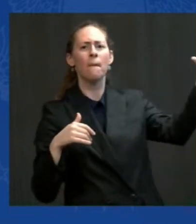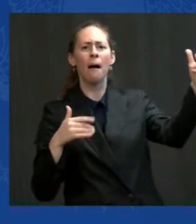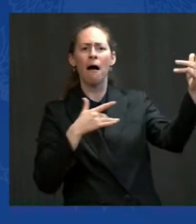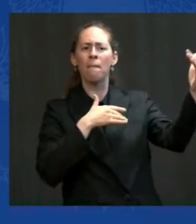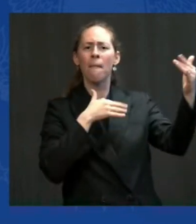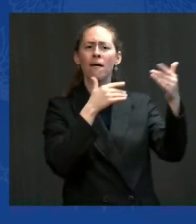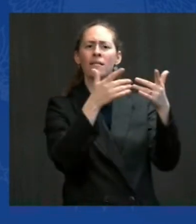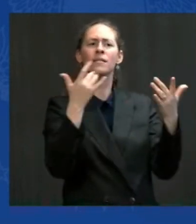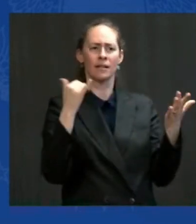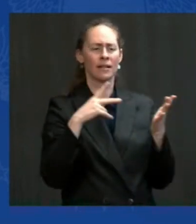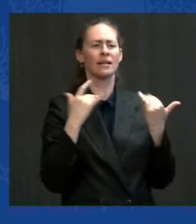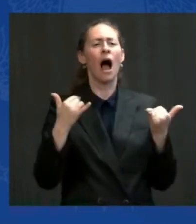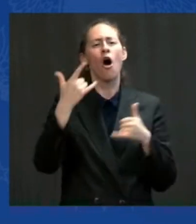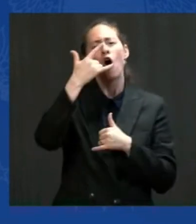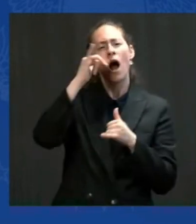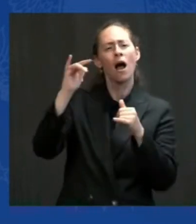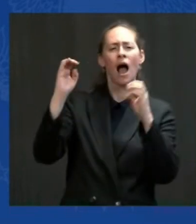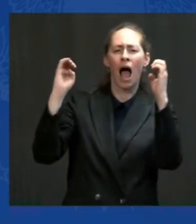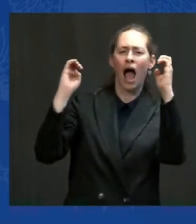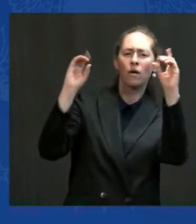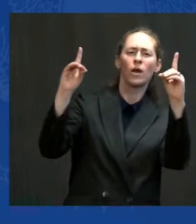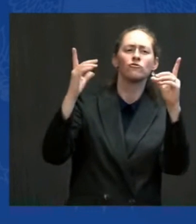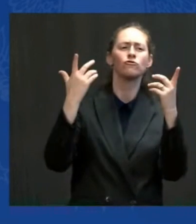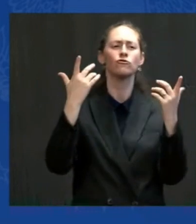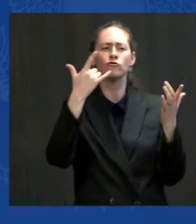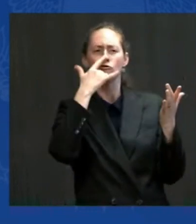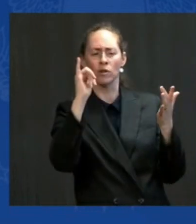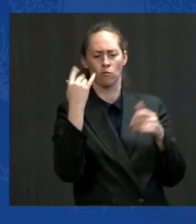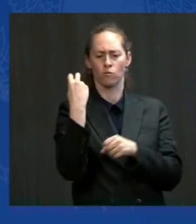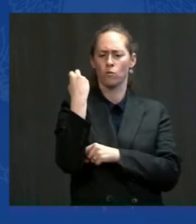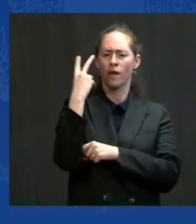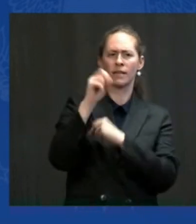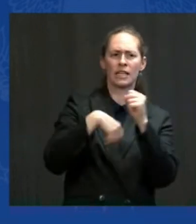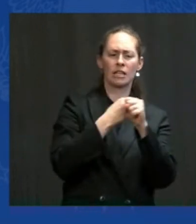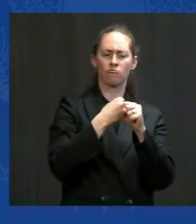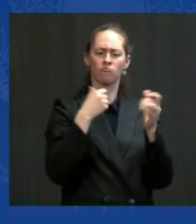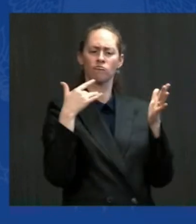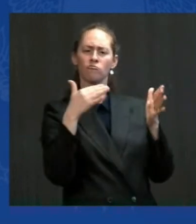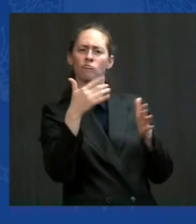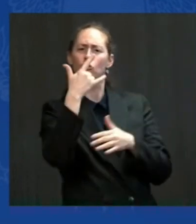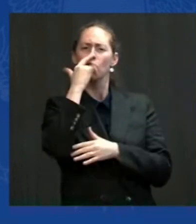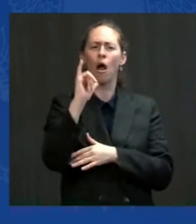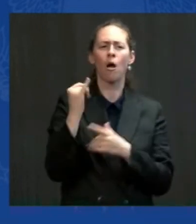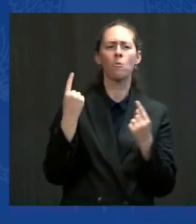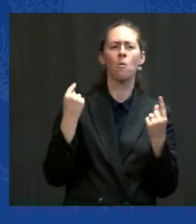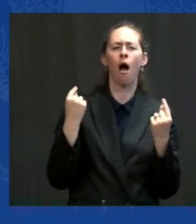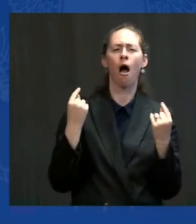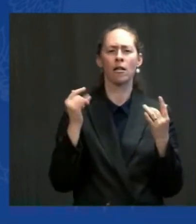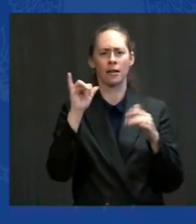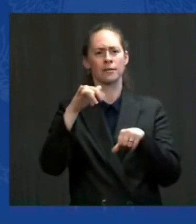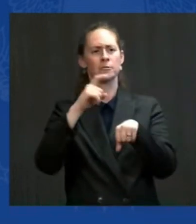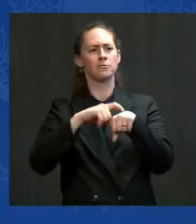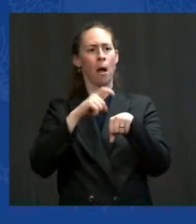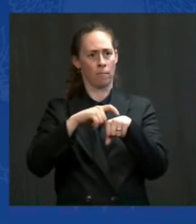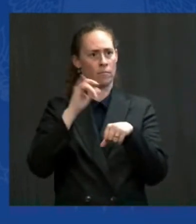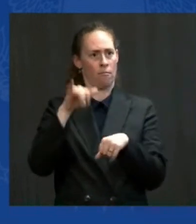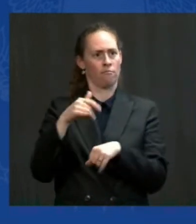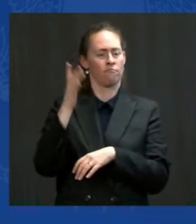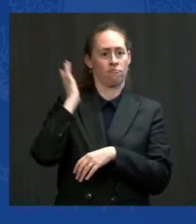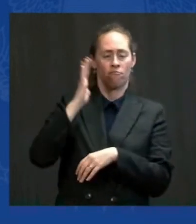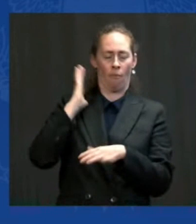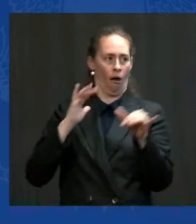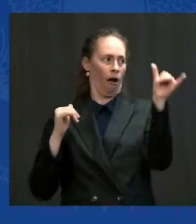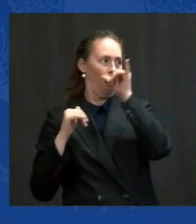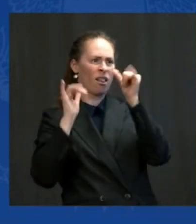education in America, the argument was there should be 12 years of free education. And that's what got us ahead. That's what had us leap ahead of the rest